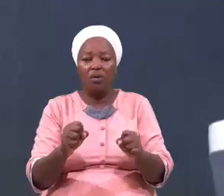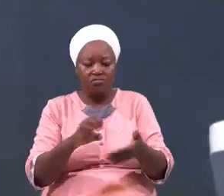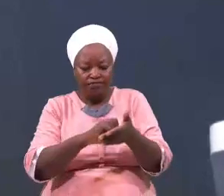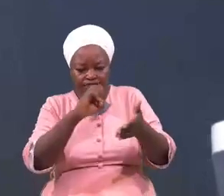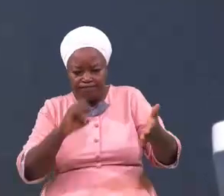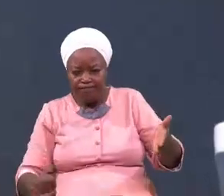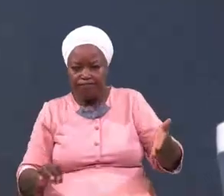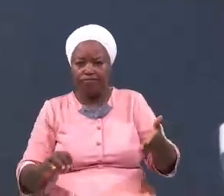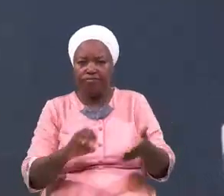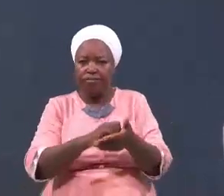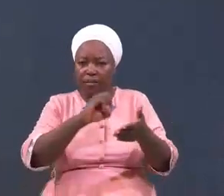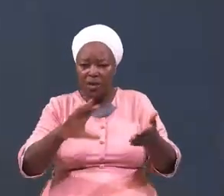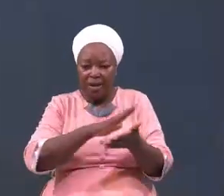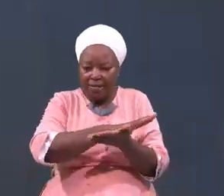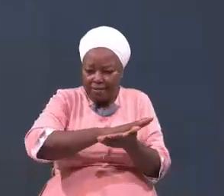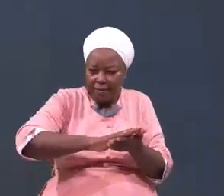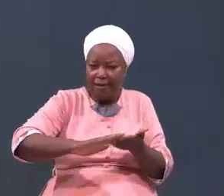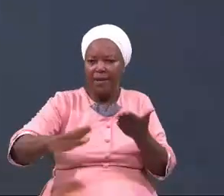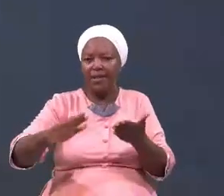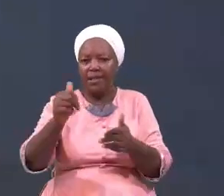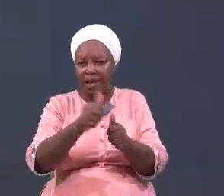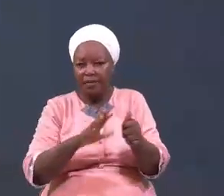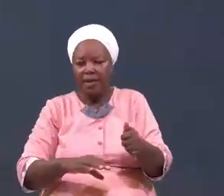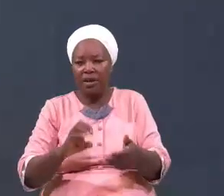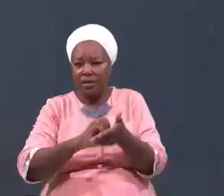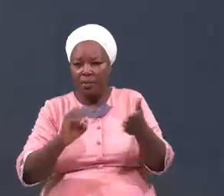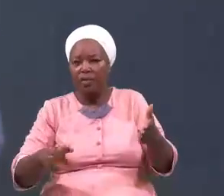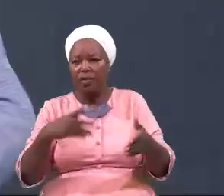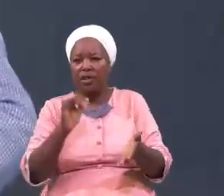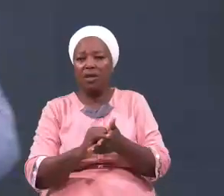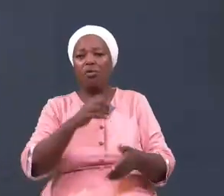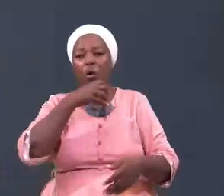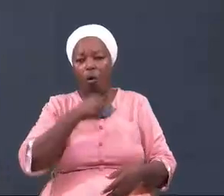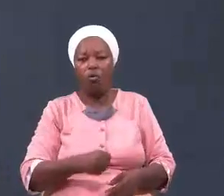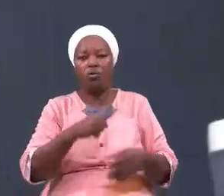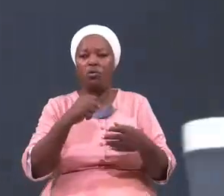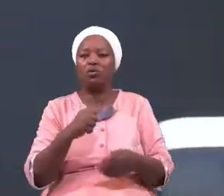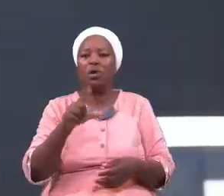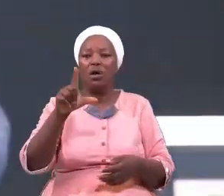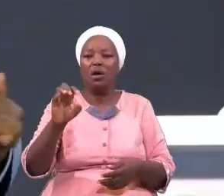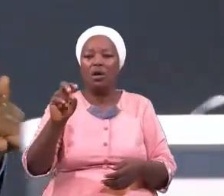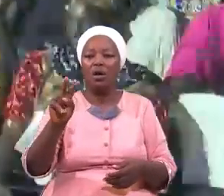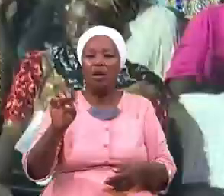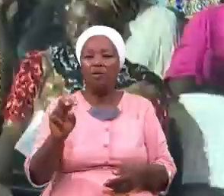take out, cleanse off, blot out the old leaven.